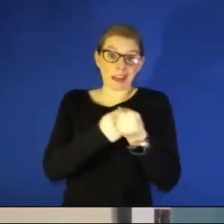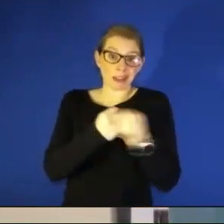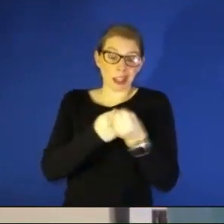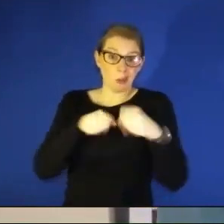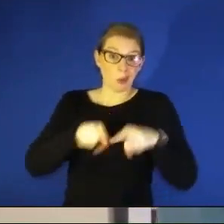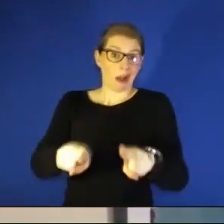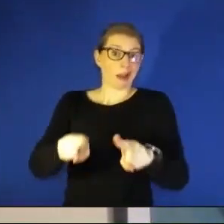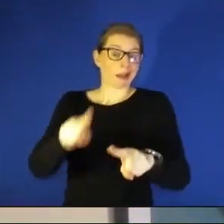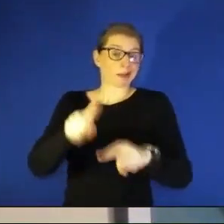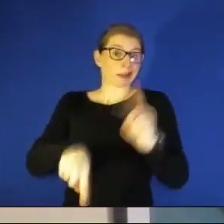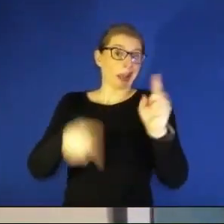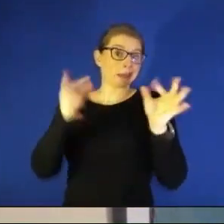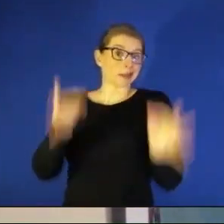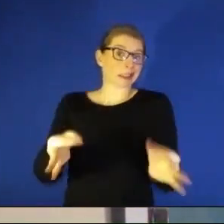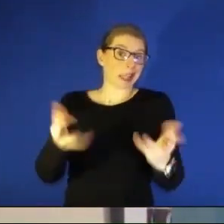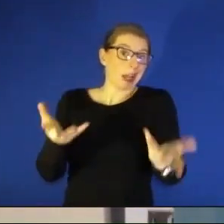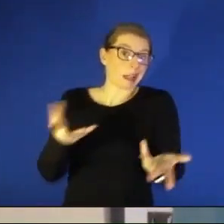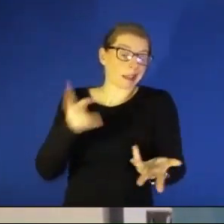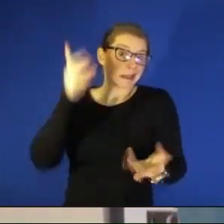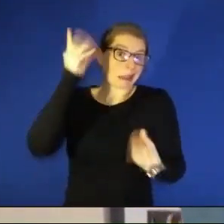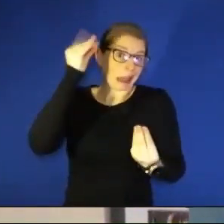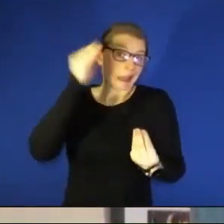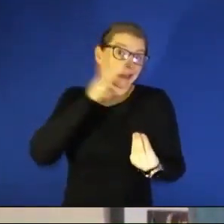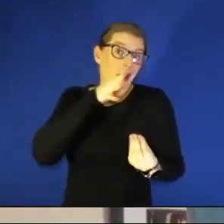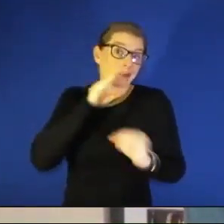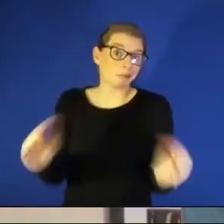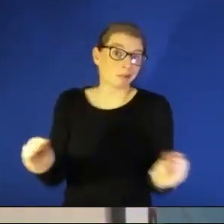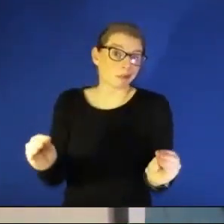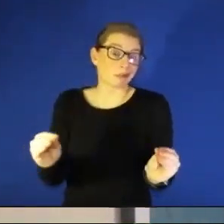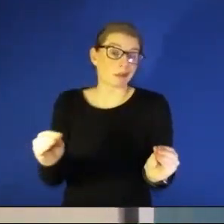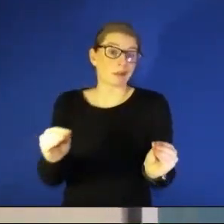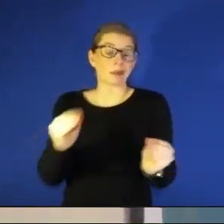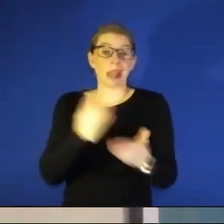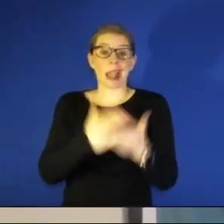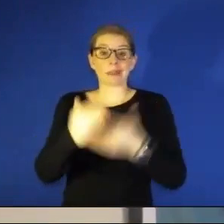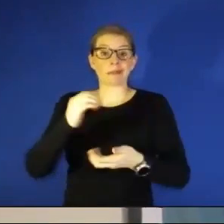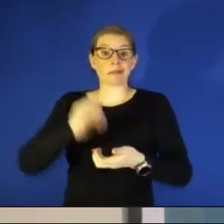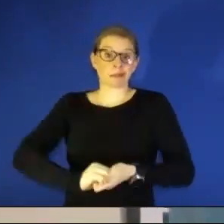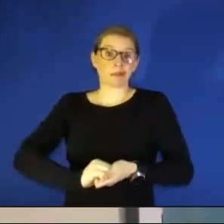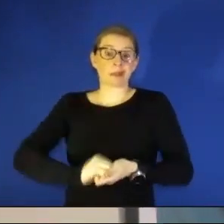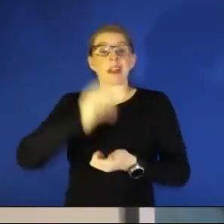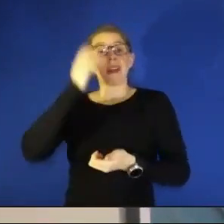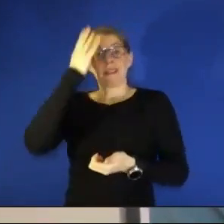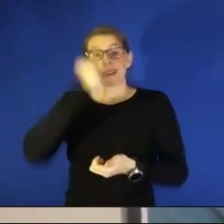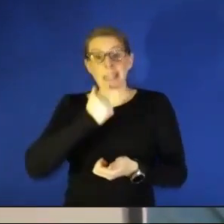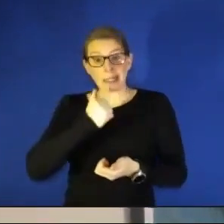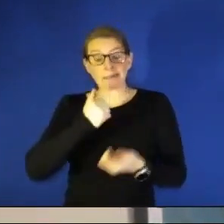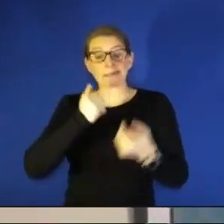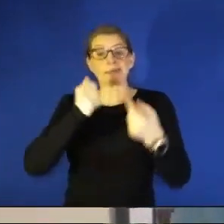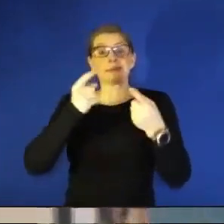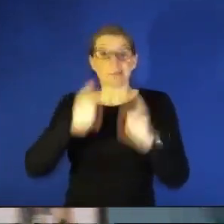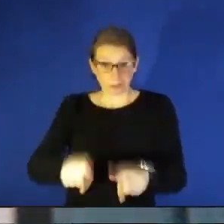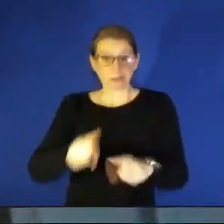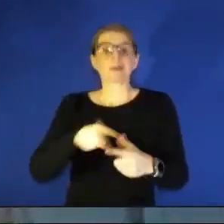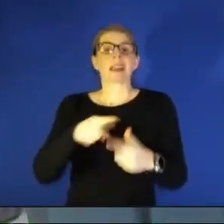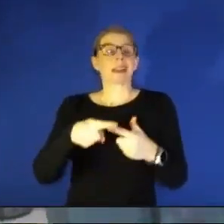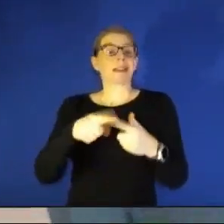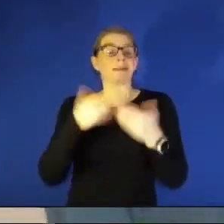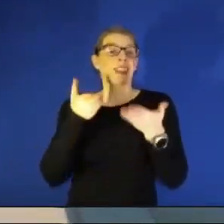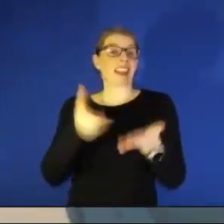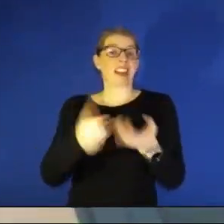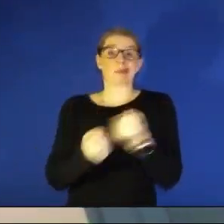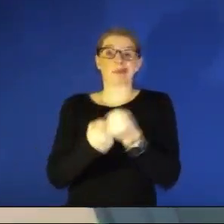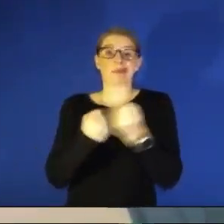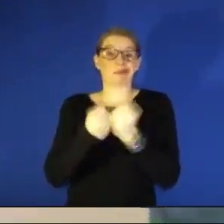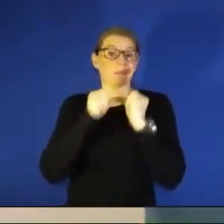one else can, and just being there for our patients, holding their hand when they go to sleep, and just being there. Had you always